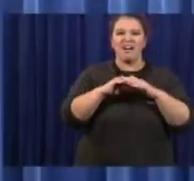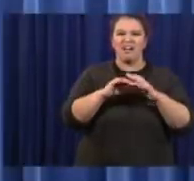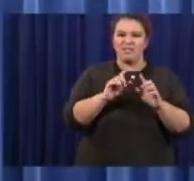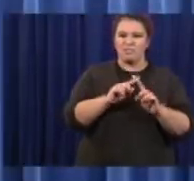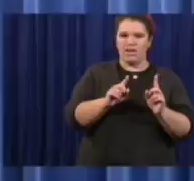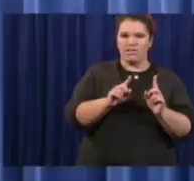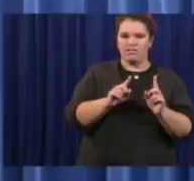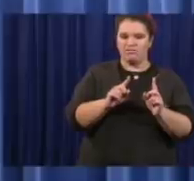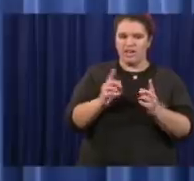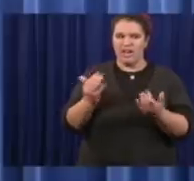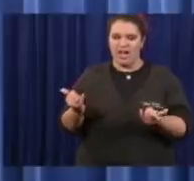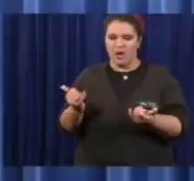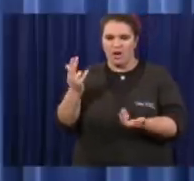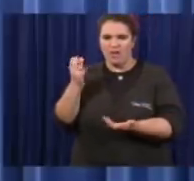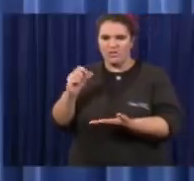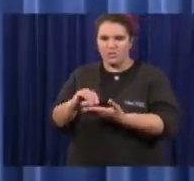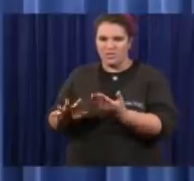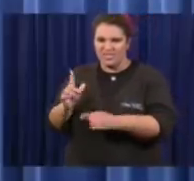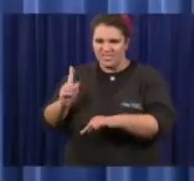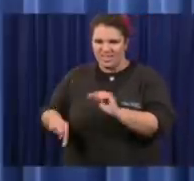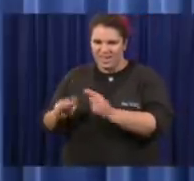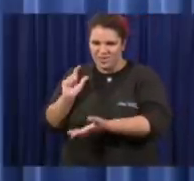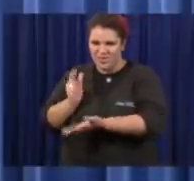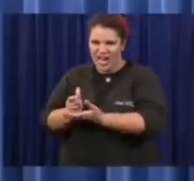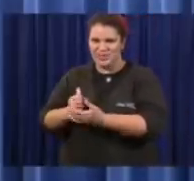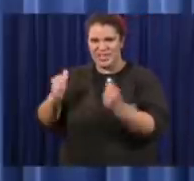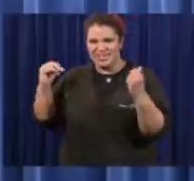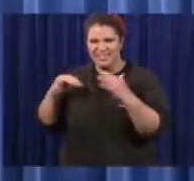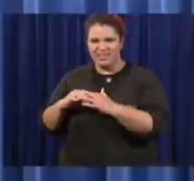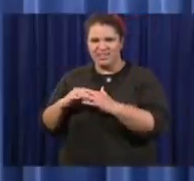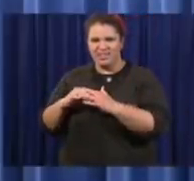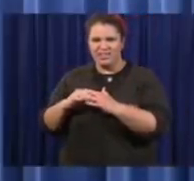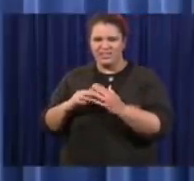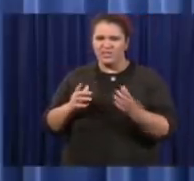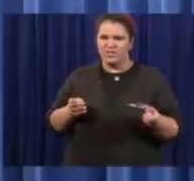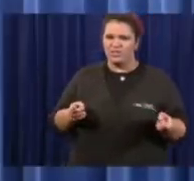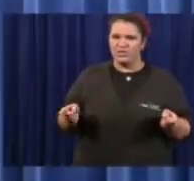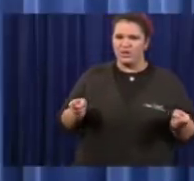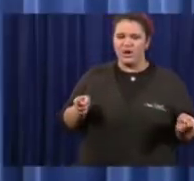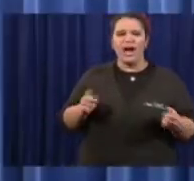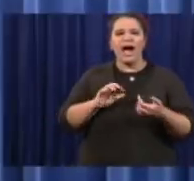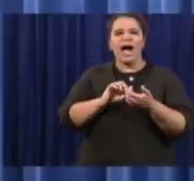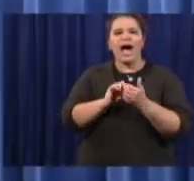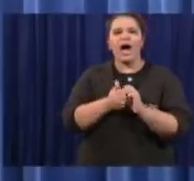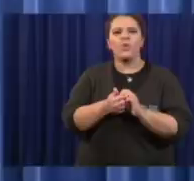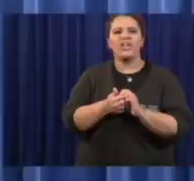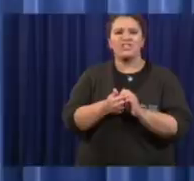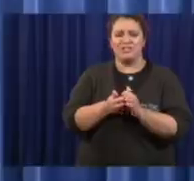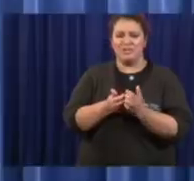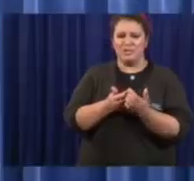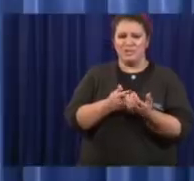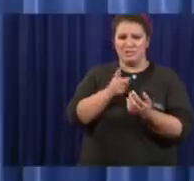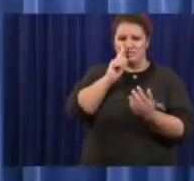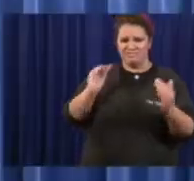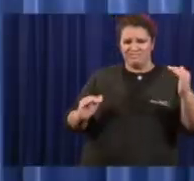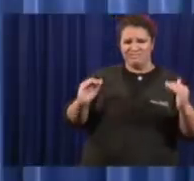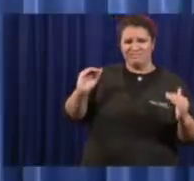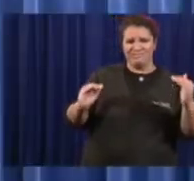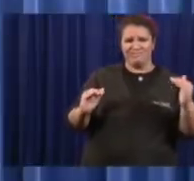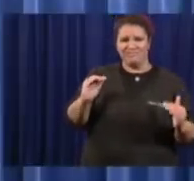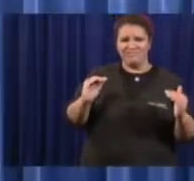Well, I'd heard that the president may be coming. We welcome the president. I was not aware of anything about a rally. We've had